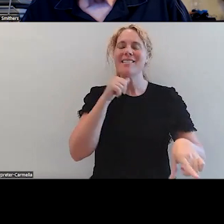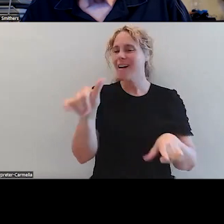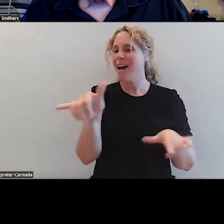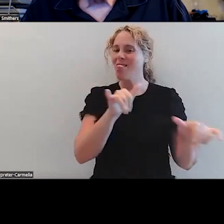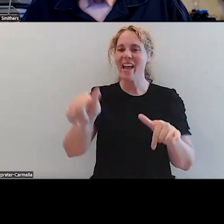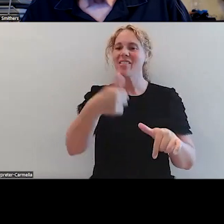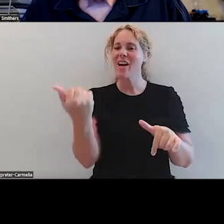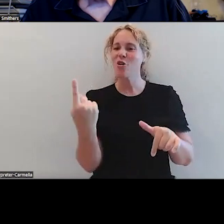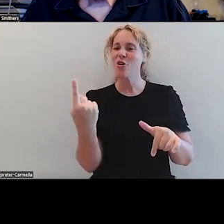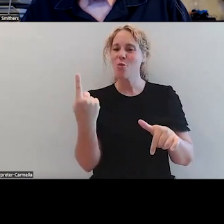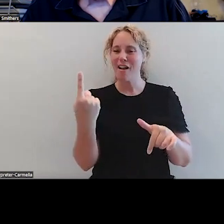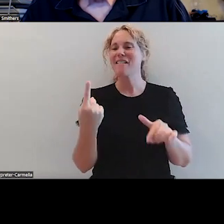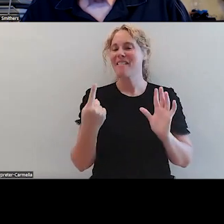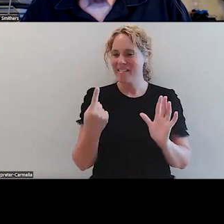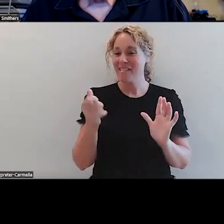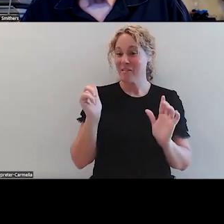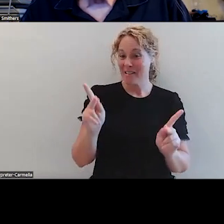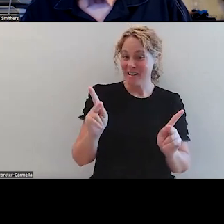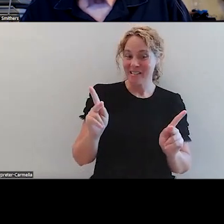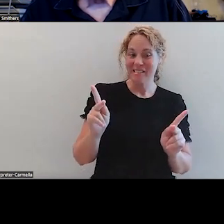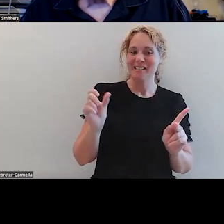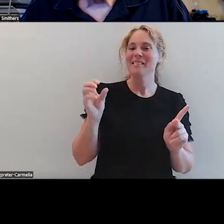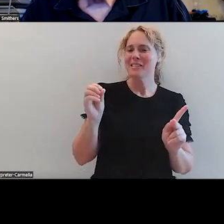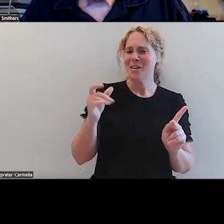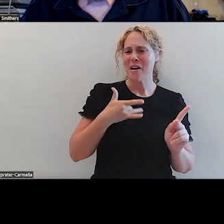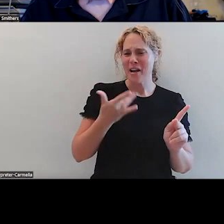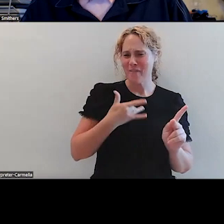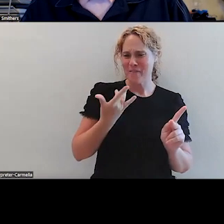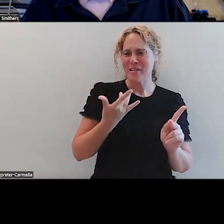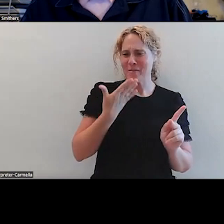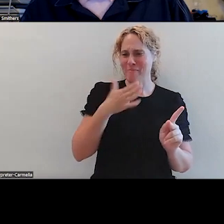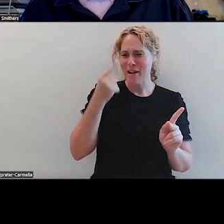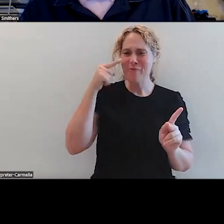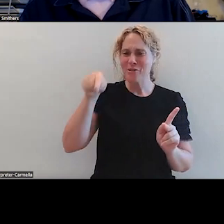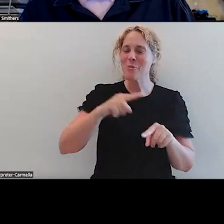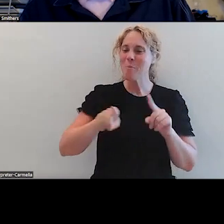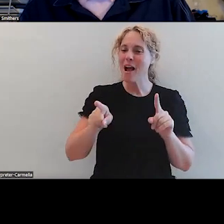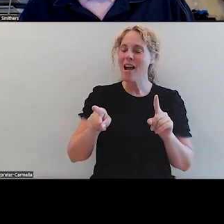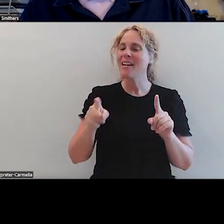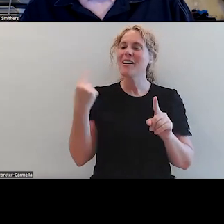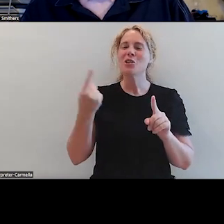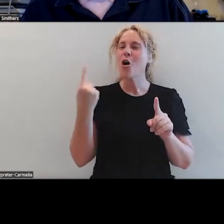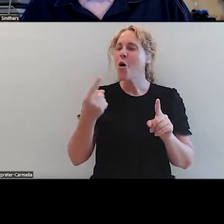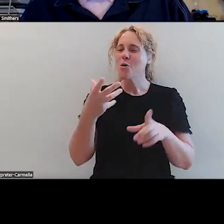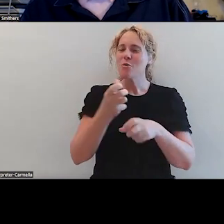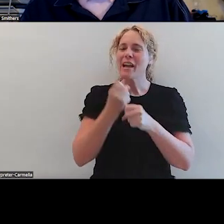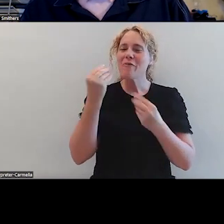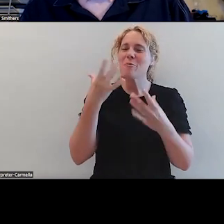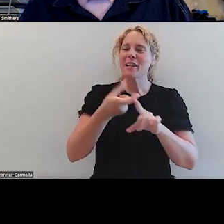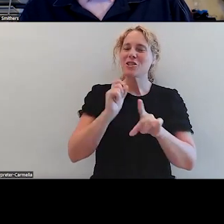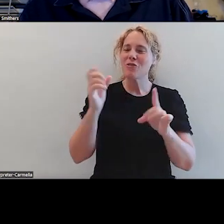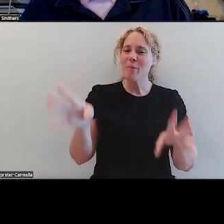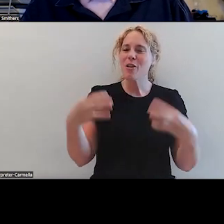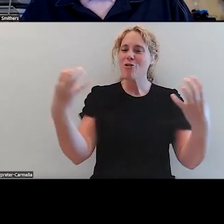other. So I feel for you. I think this is a challenging one, but as always, you can get information from the crowd. You